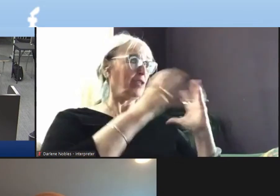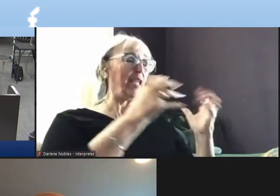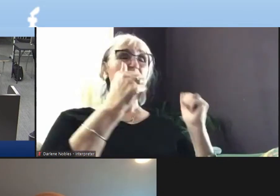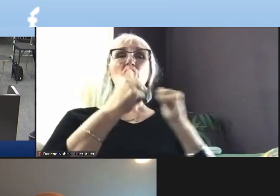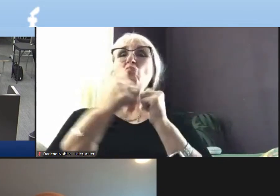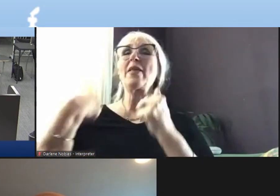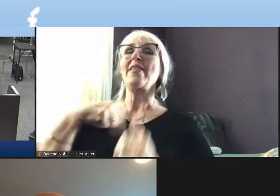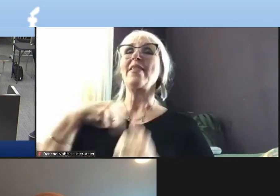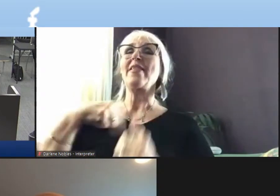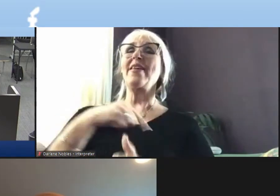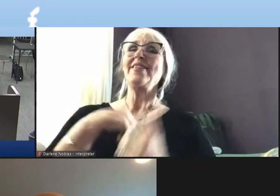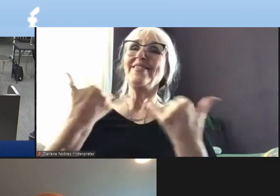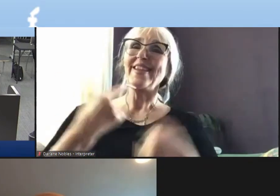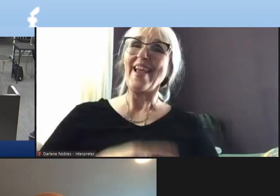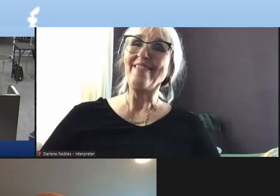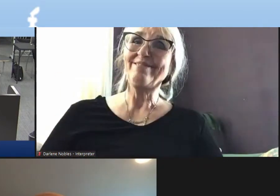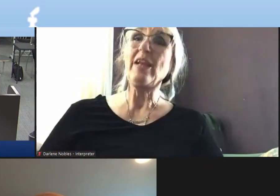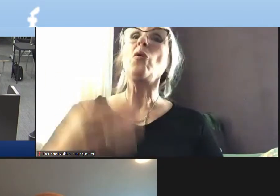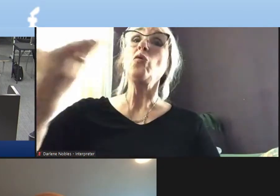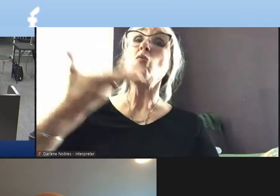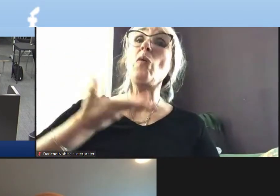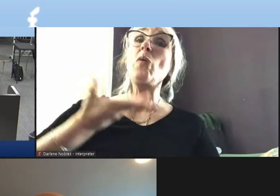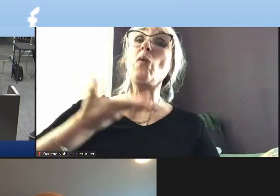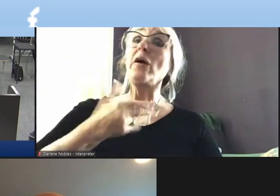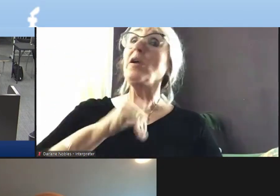welcome each and every one of y'all here.